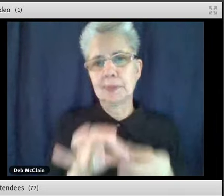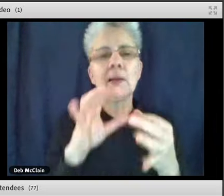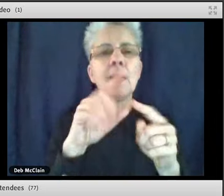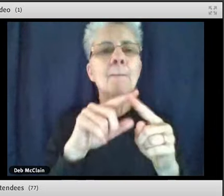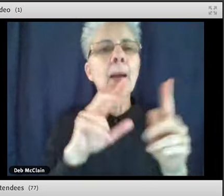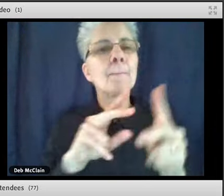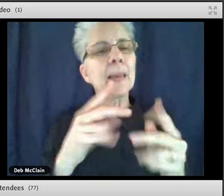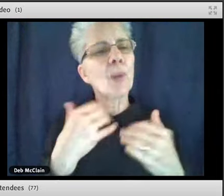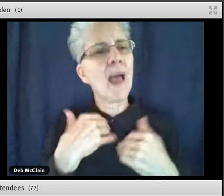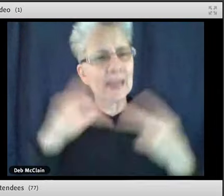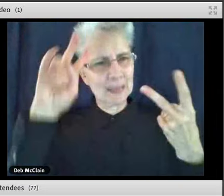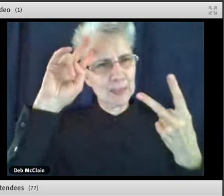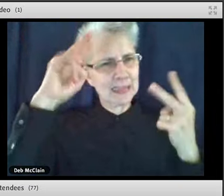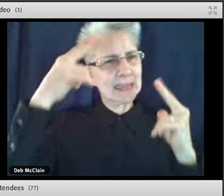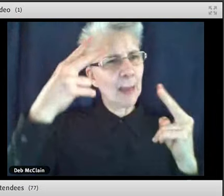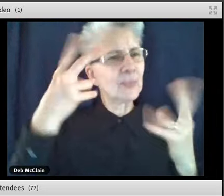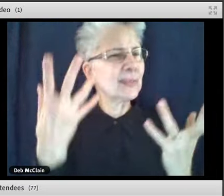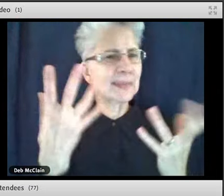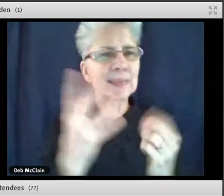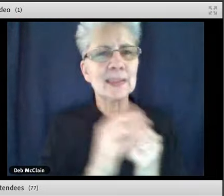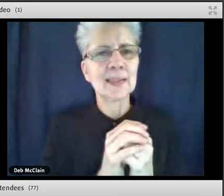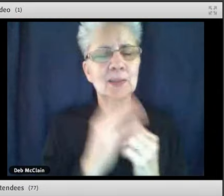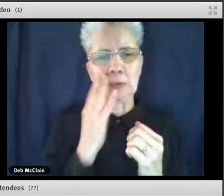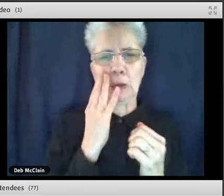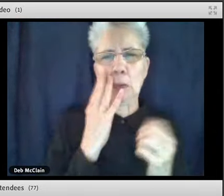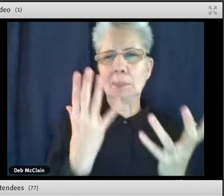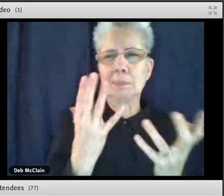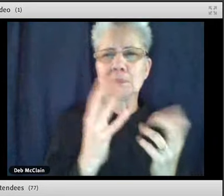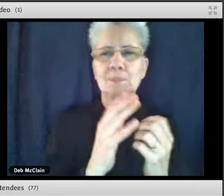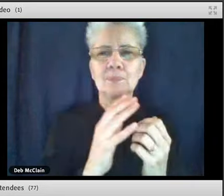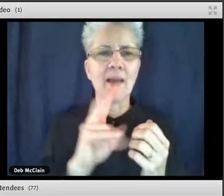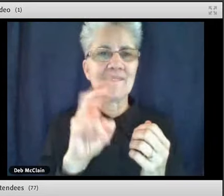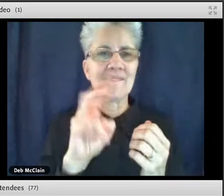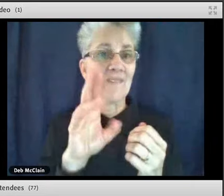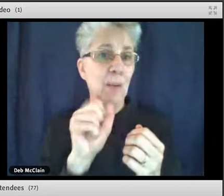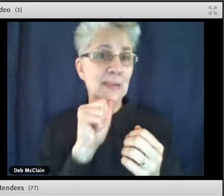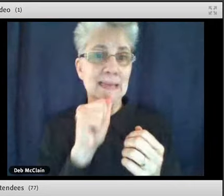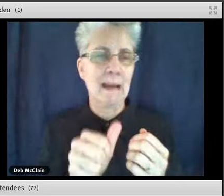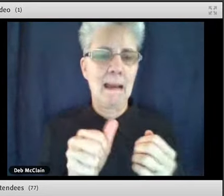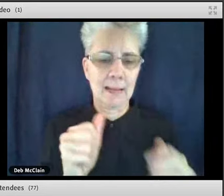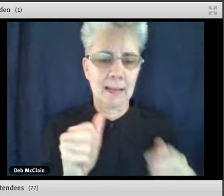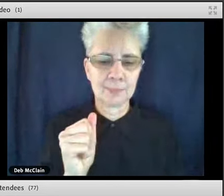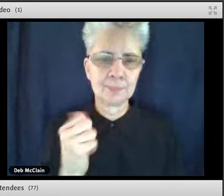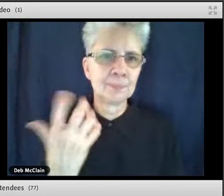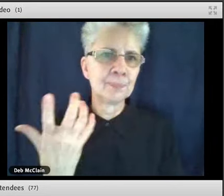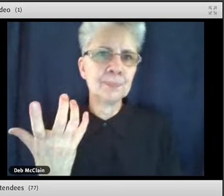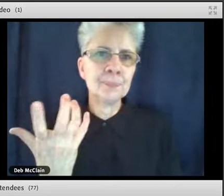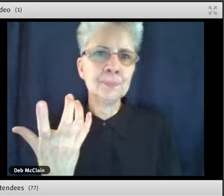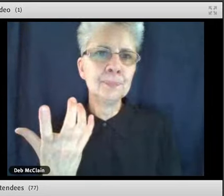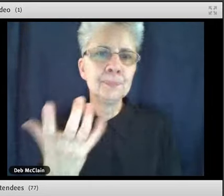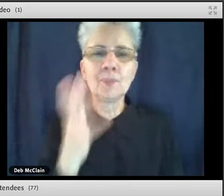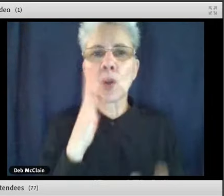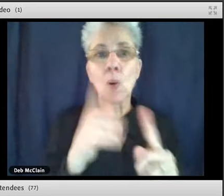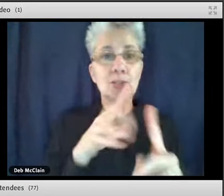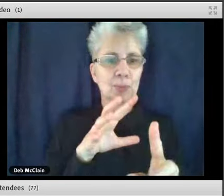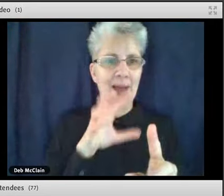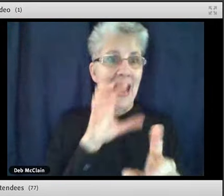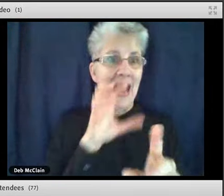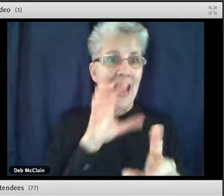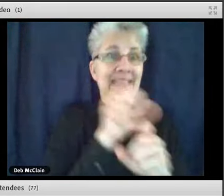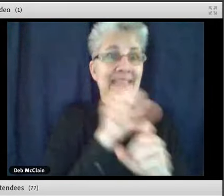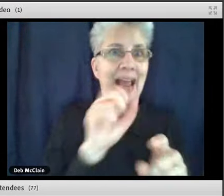but people have these misconceptions. The virus is not going to attack you